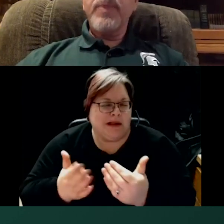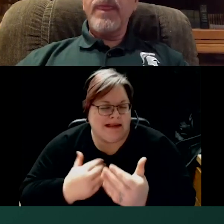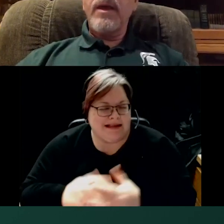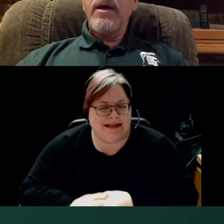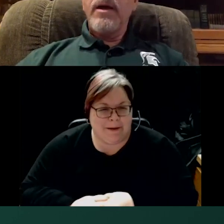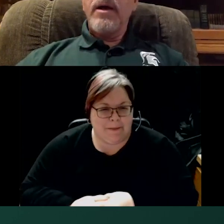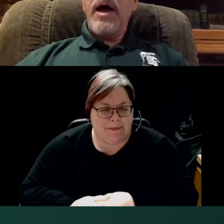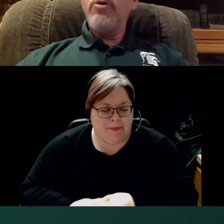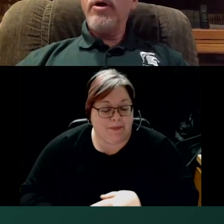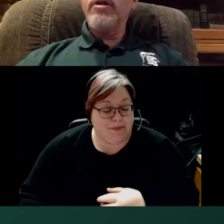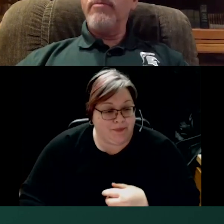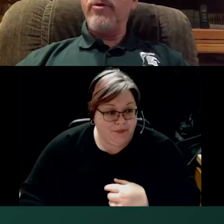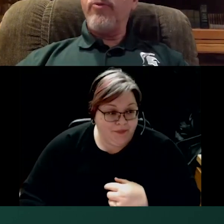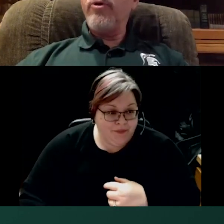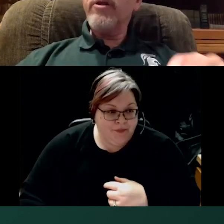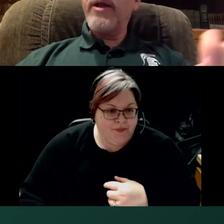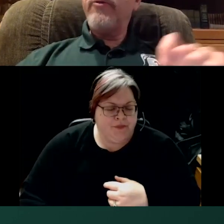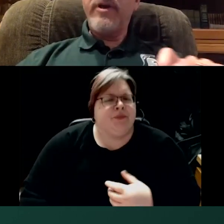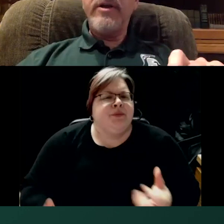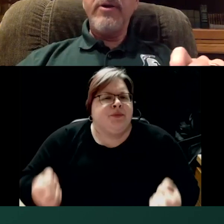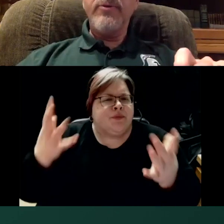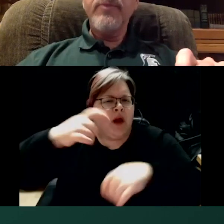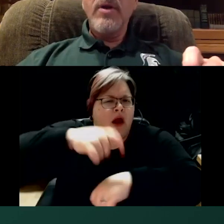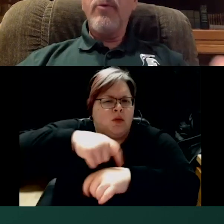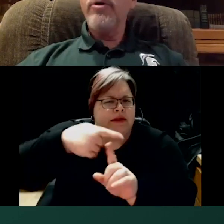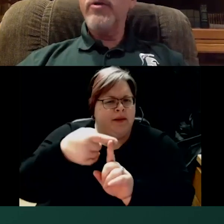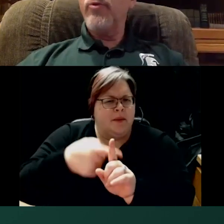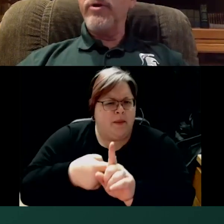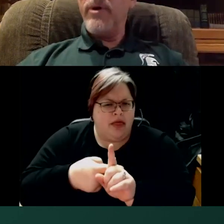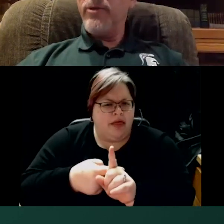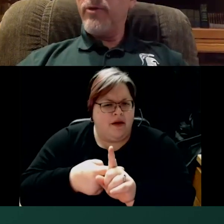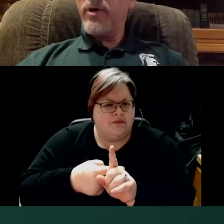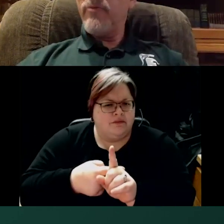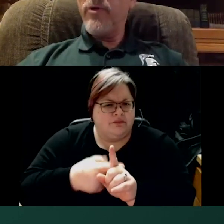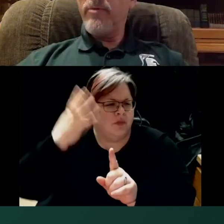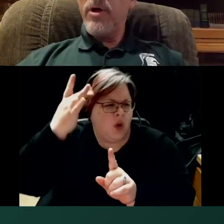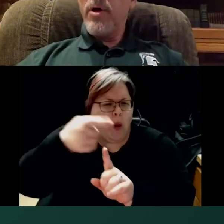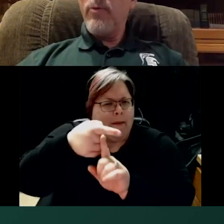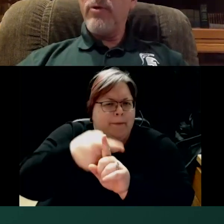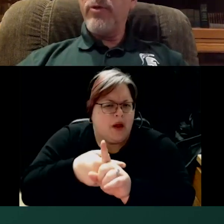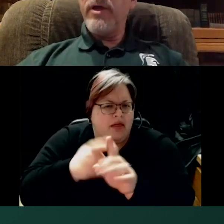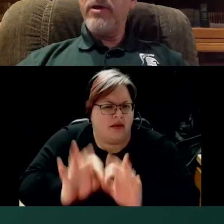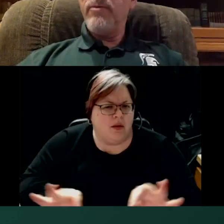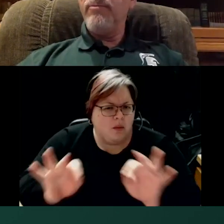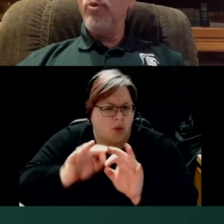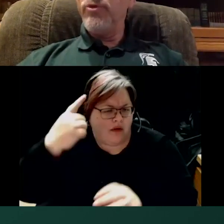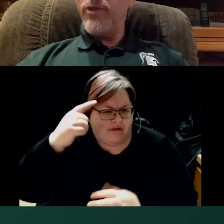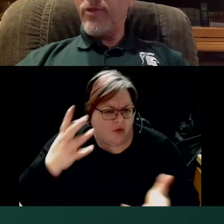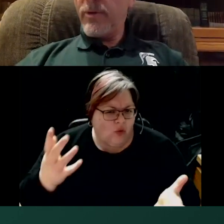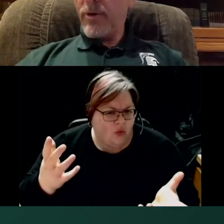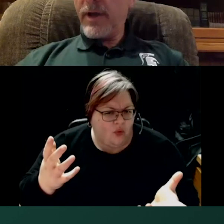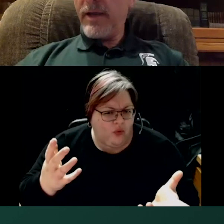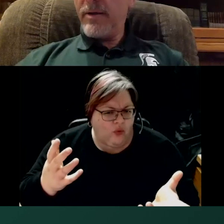Now, how long is a month? Where does that fit in here? Where does the word month come from? Well, think